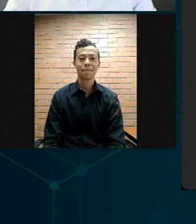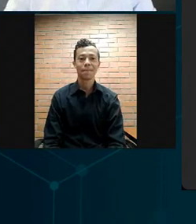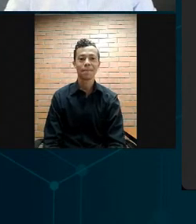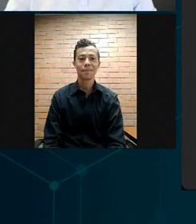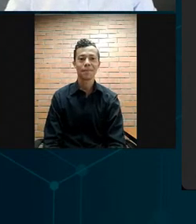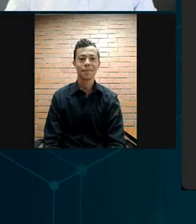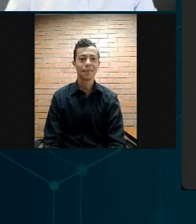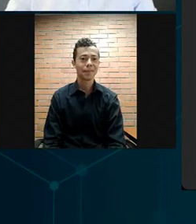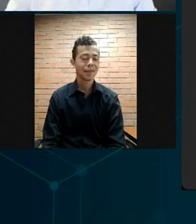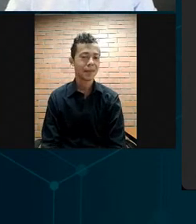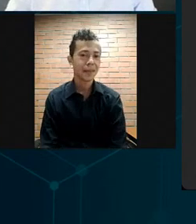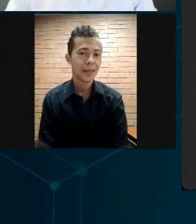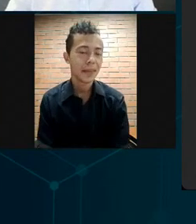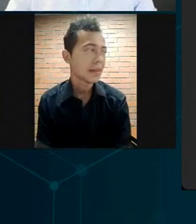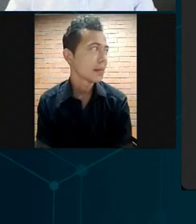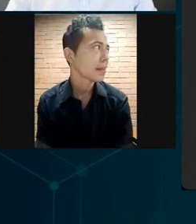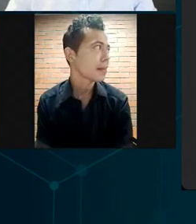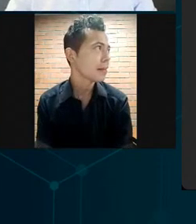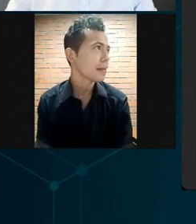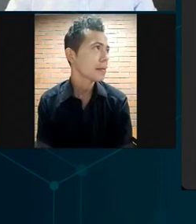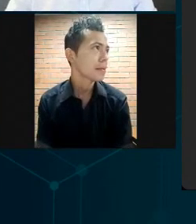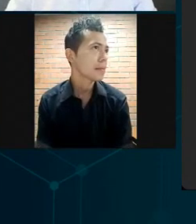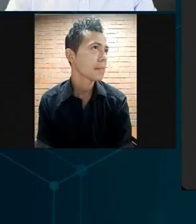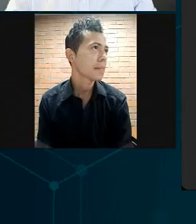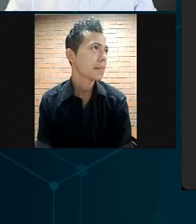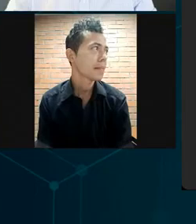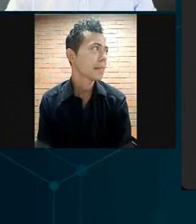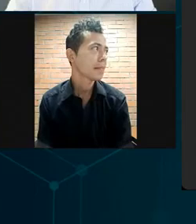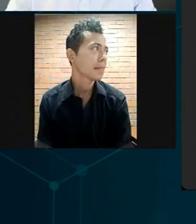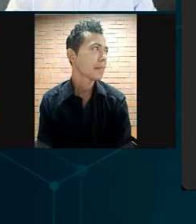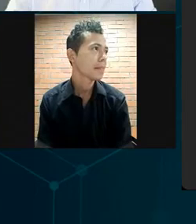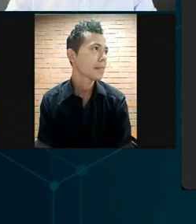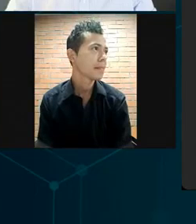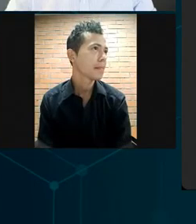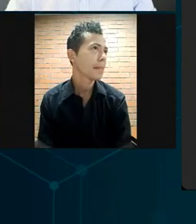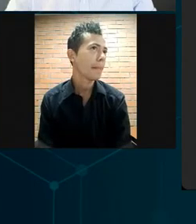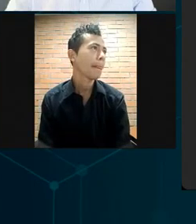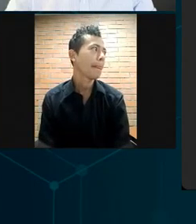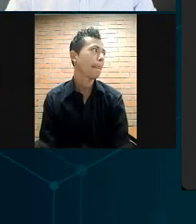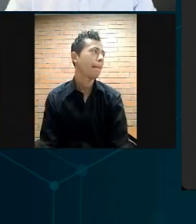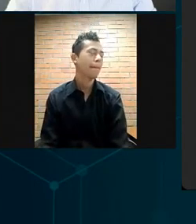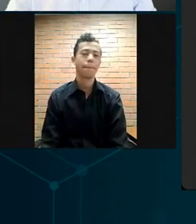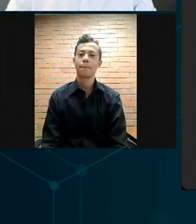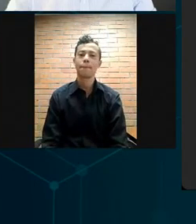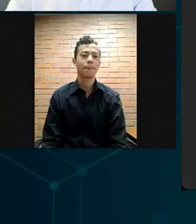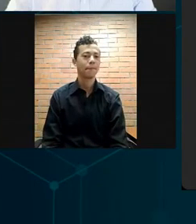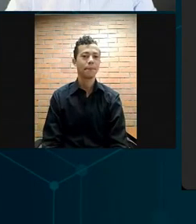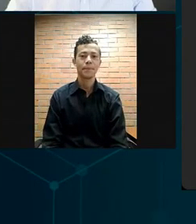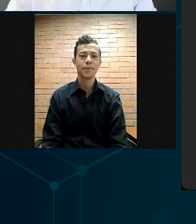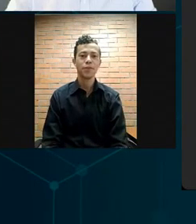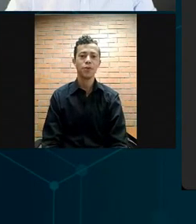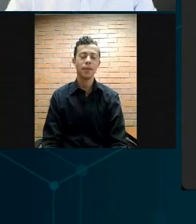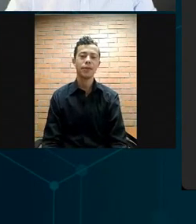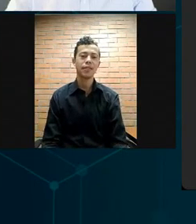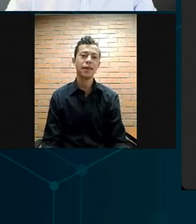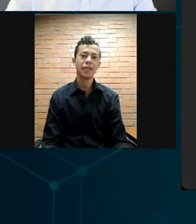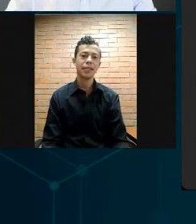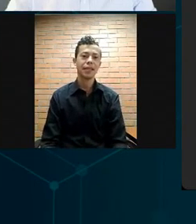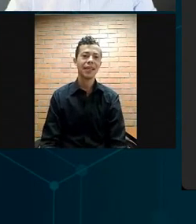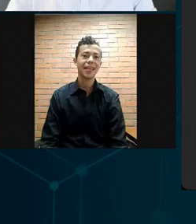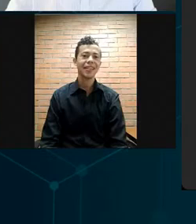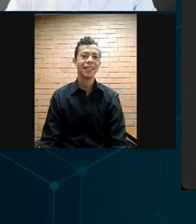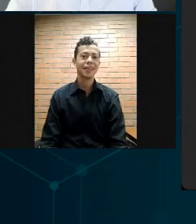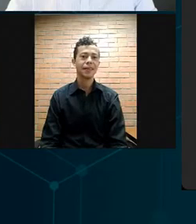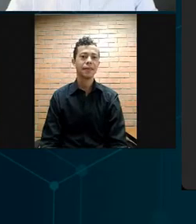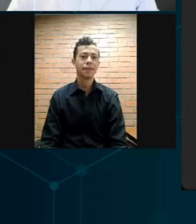Let me try that. Can you hear me, Abel? Yeah, you came in for a second there. Can you hear me now? I can hear you. Can